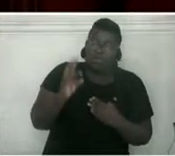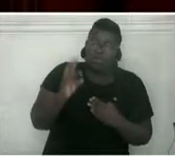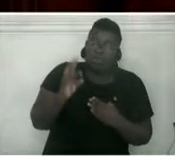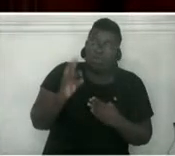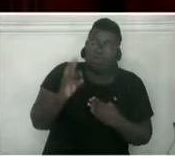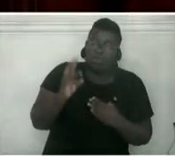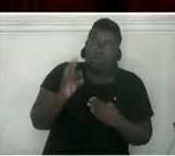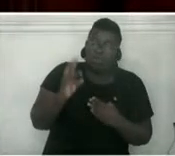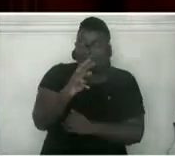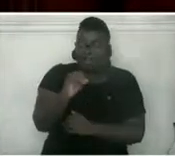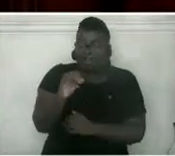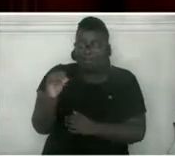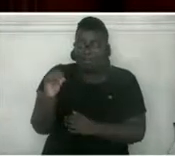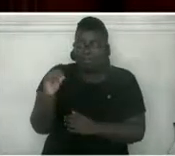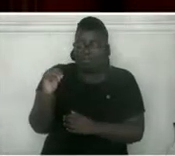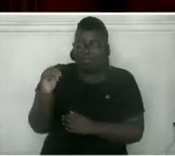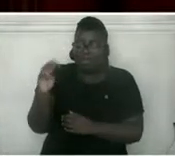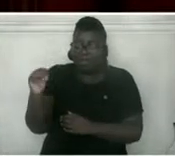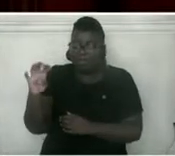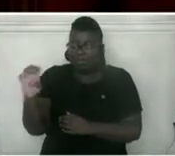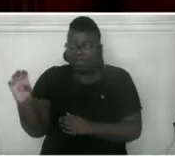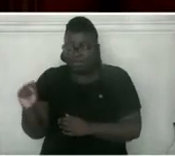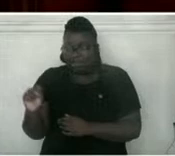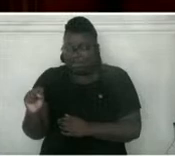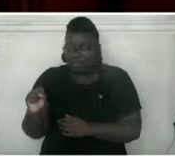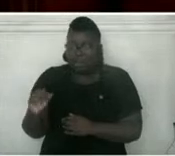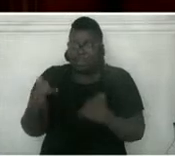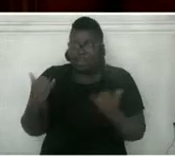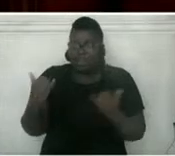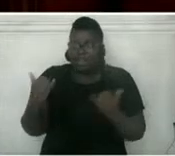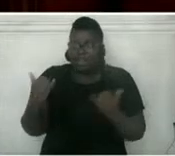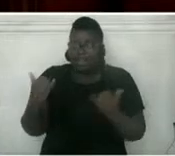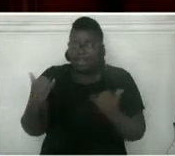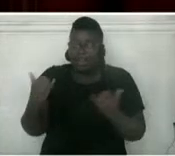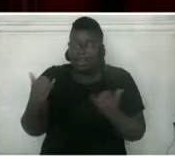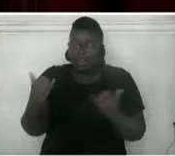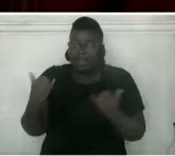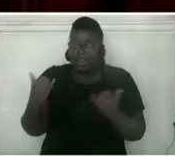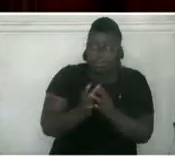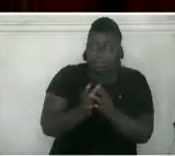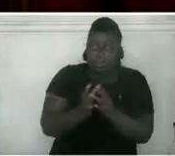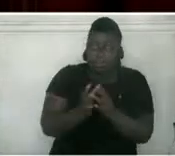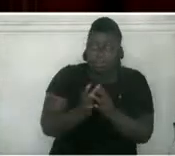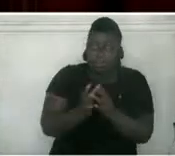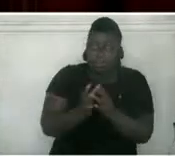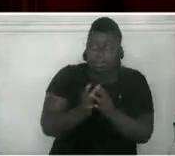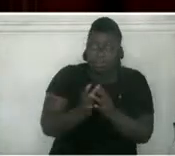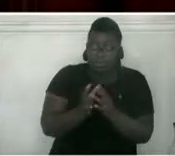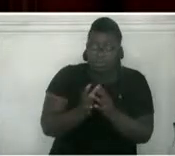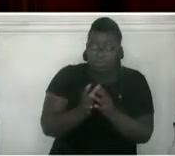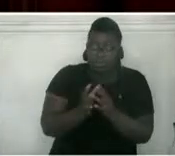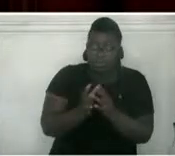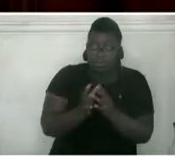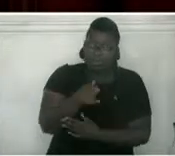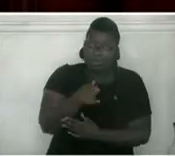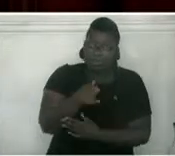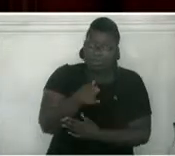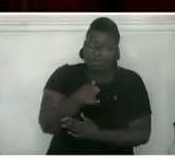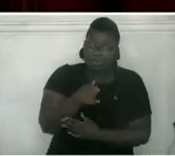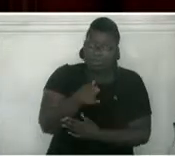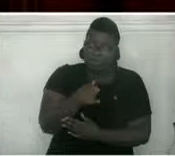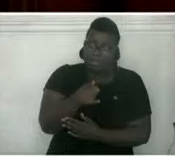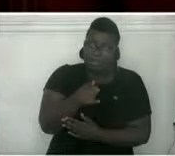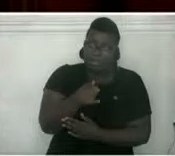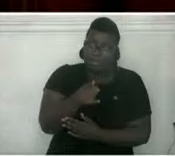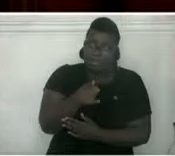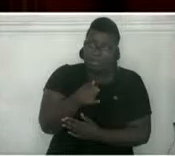SMMEs. On this note, let me take the opportunity and emphasize this. Isiphatha kabi into